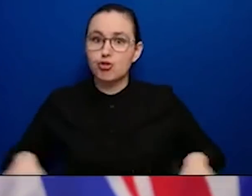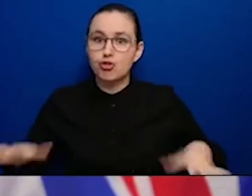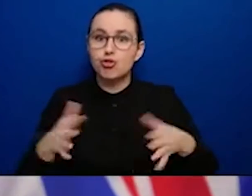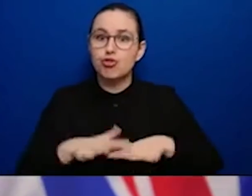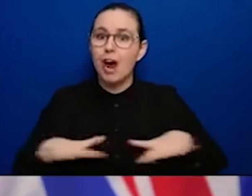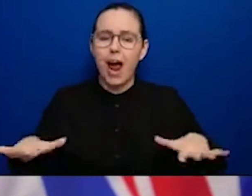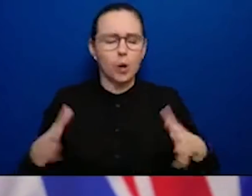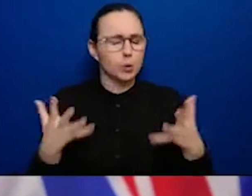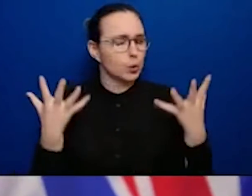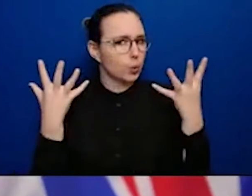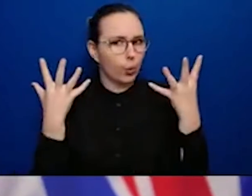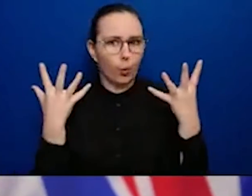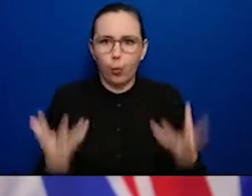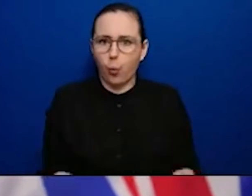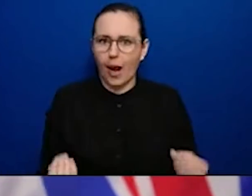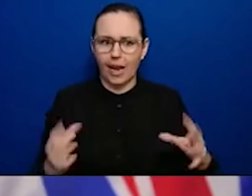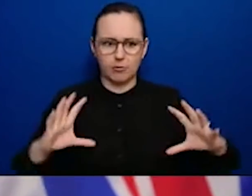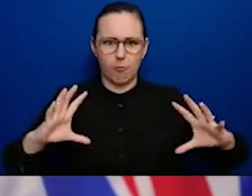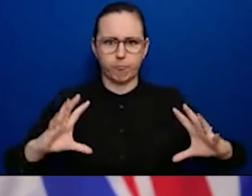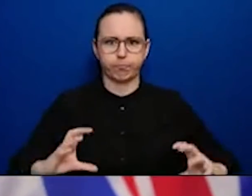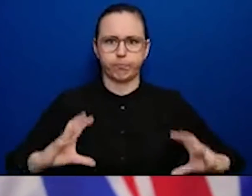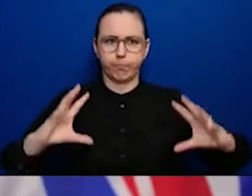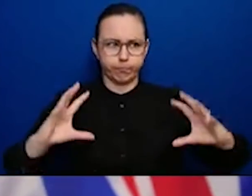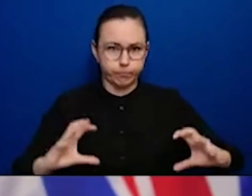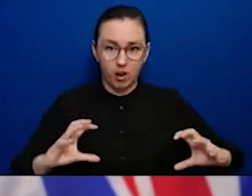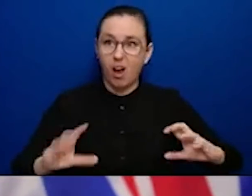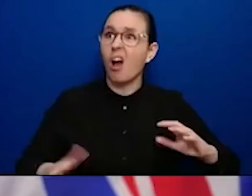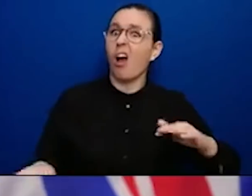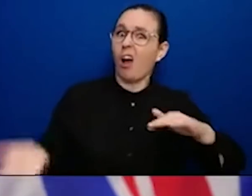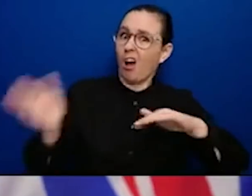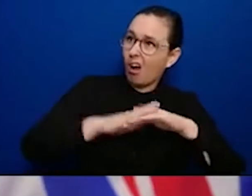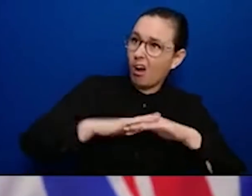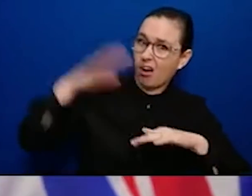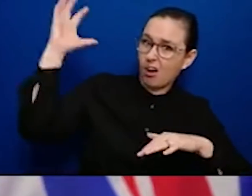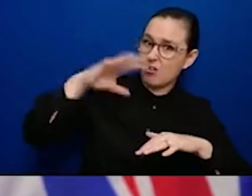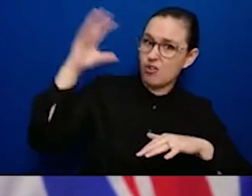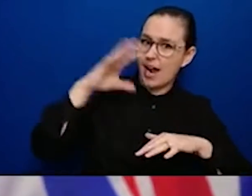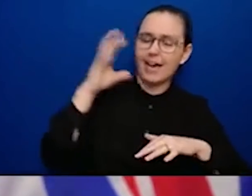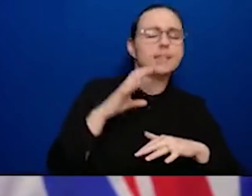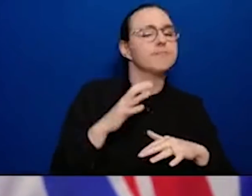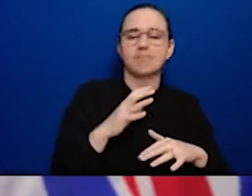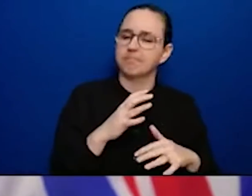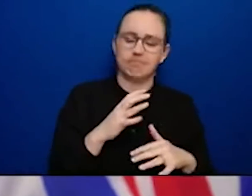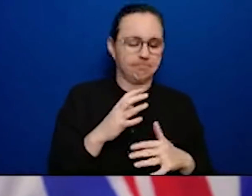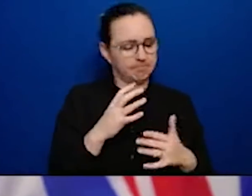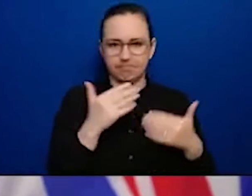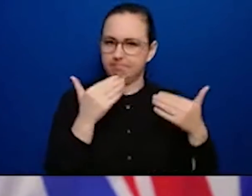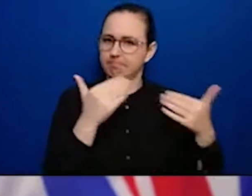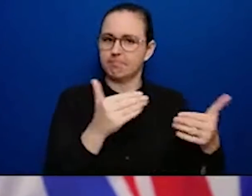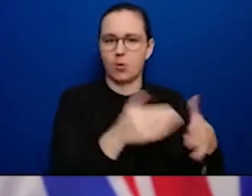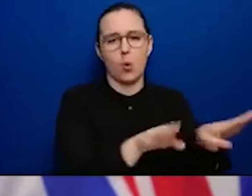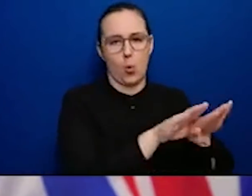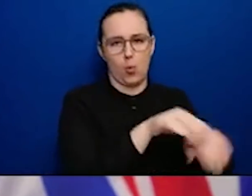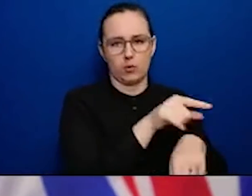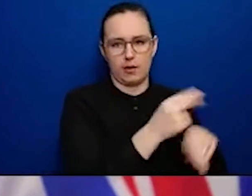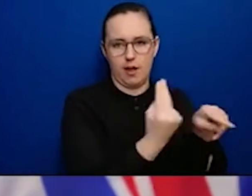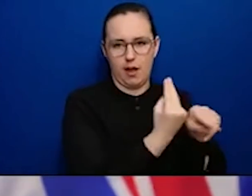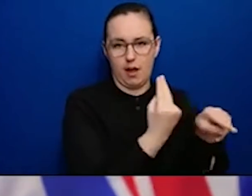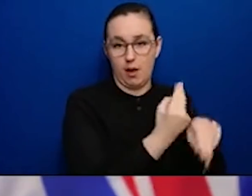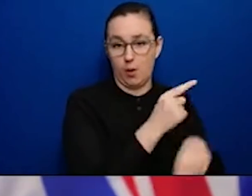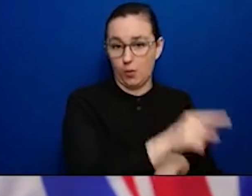on the ground in that area, extremely saturated with more heavy rains expected. I want to give